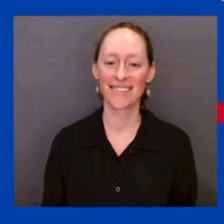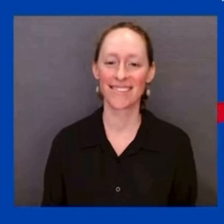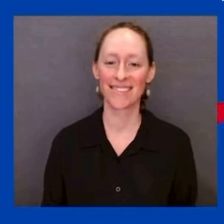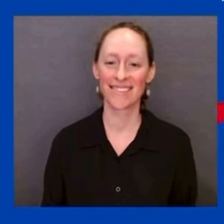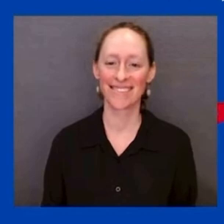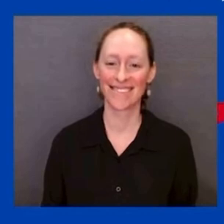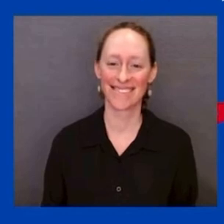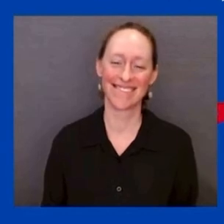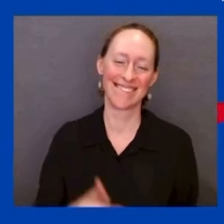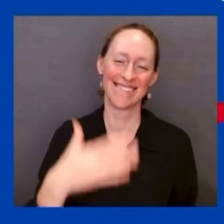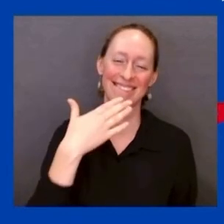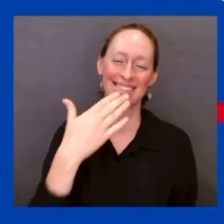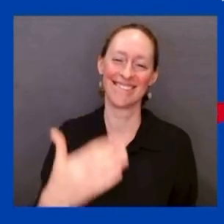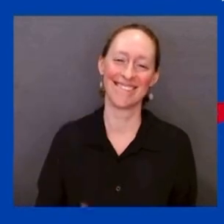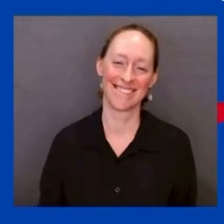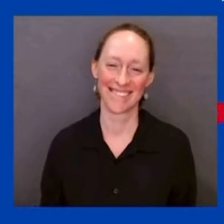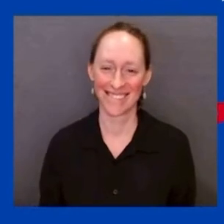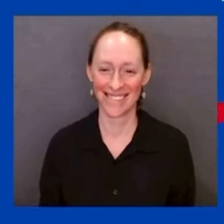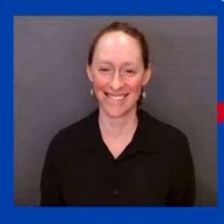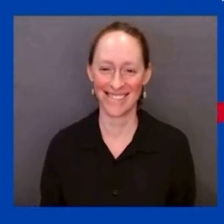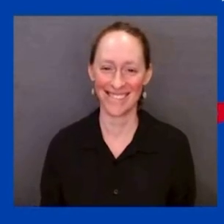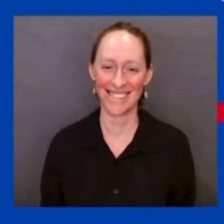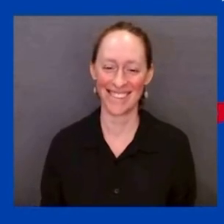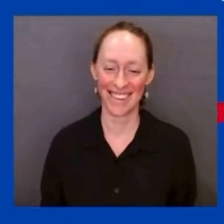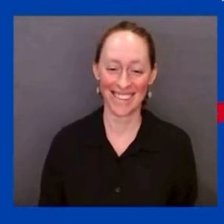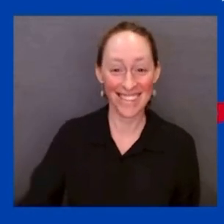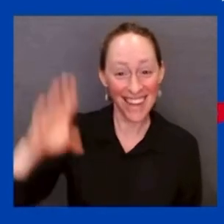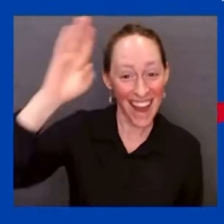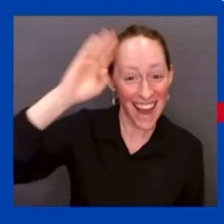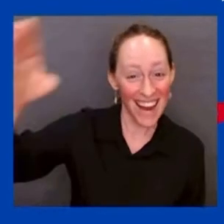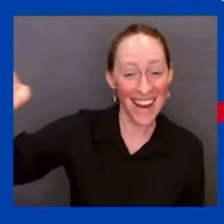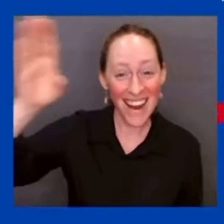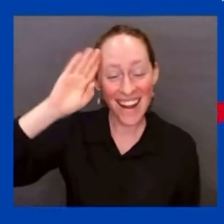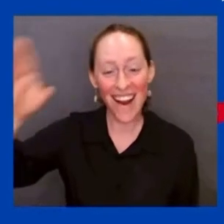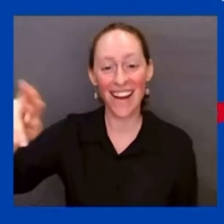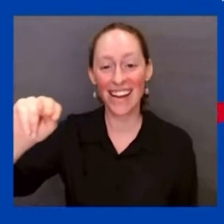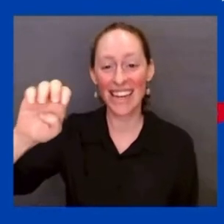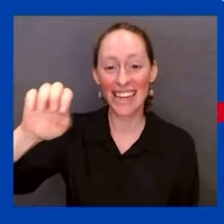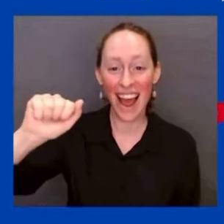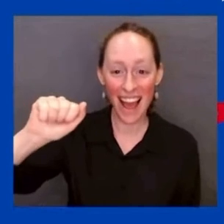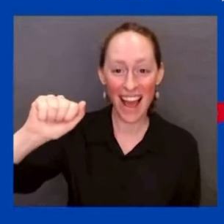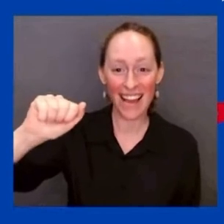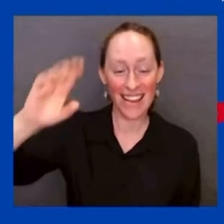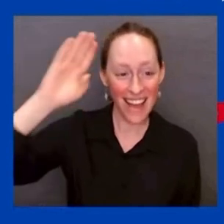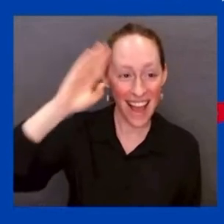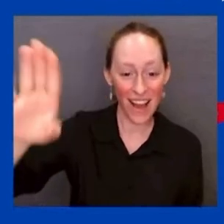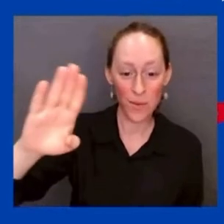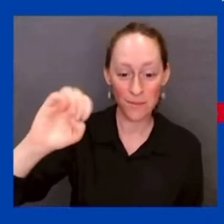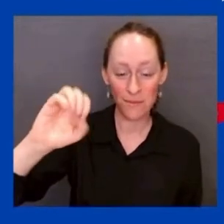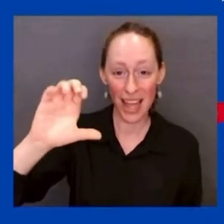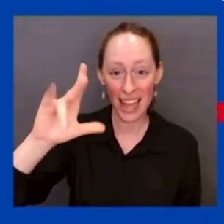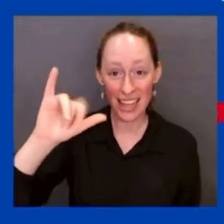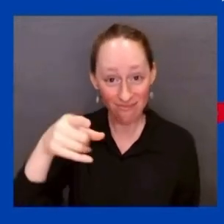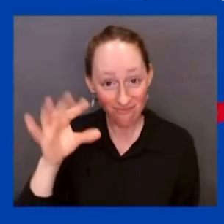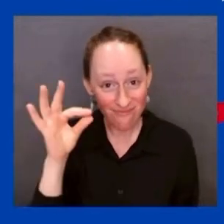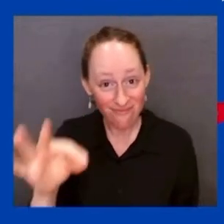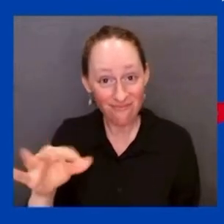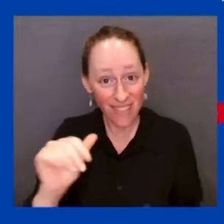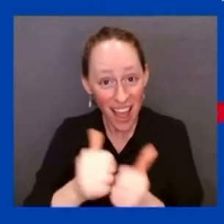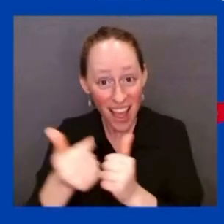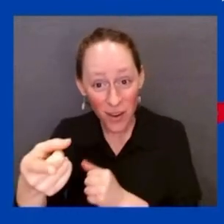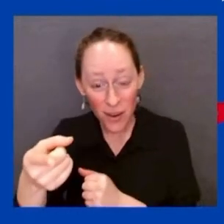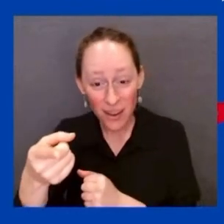Hello, NEA. Hi, Becky. How are you? And how's this year's RA going? Well, you know,